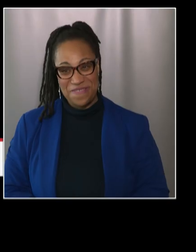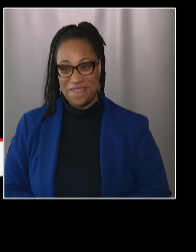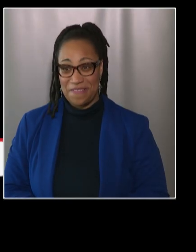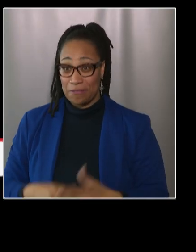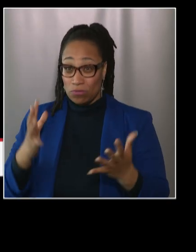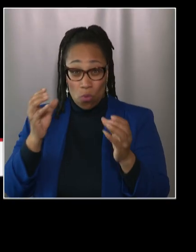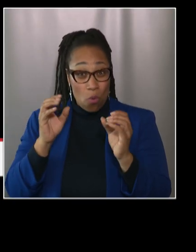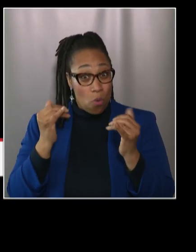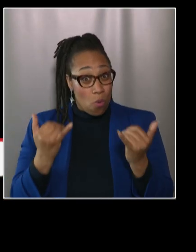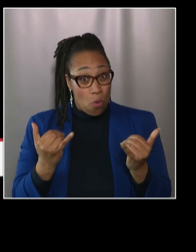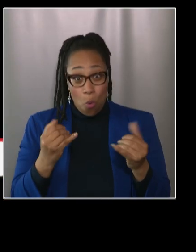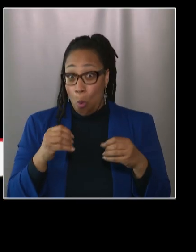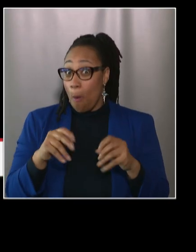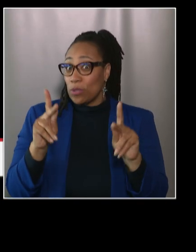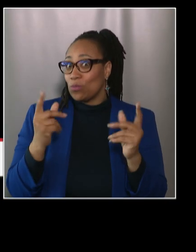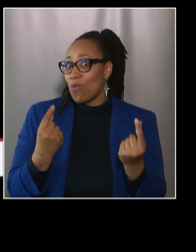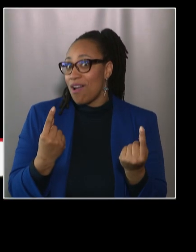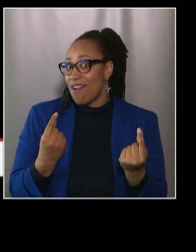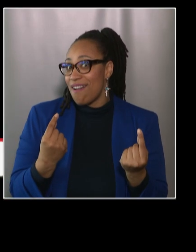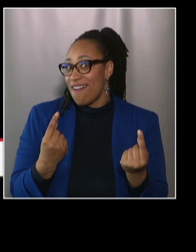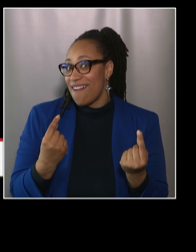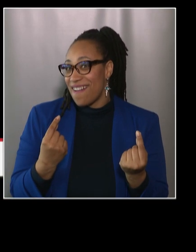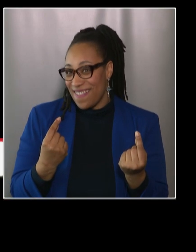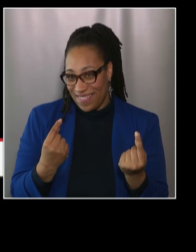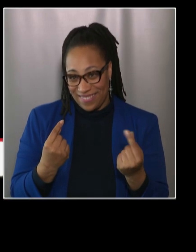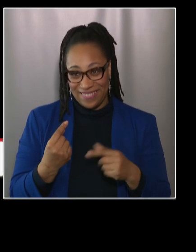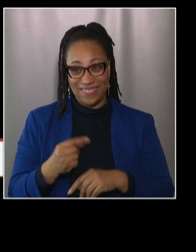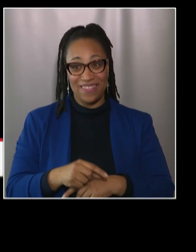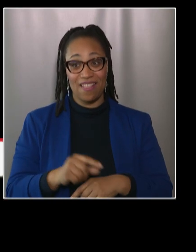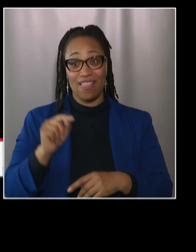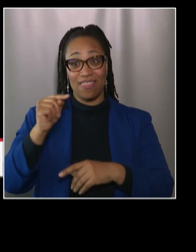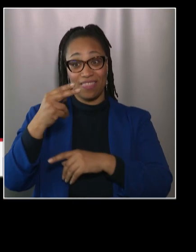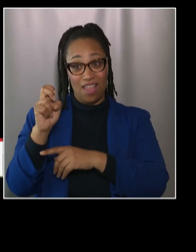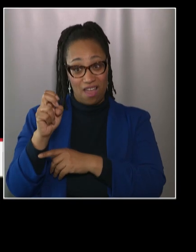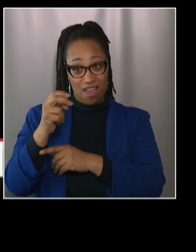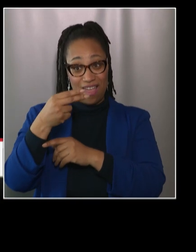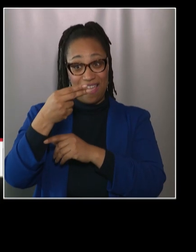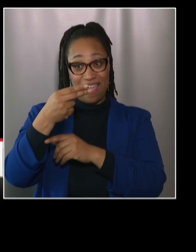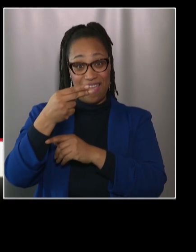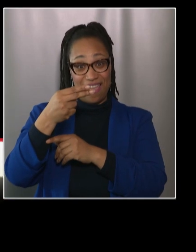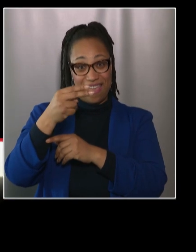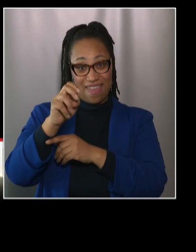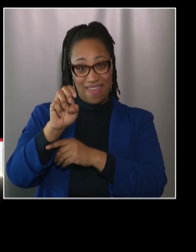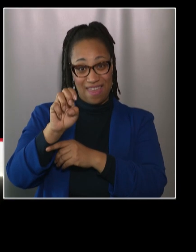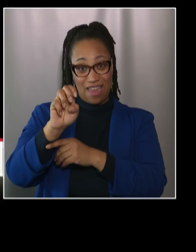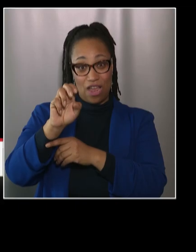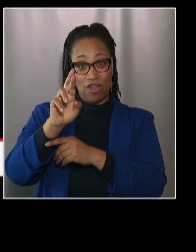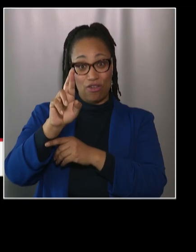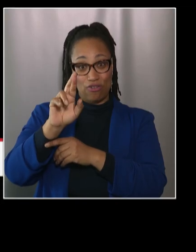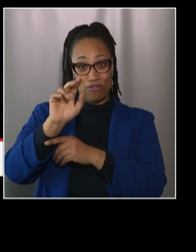the Heritage, the New York Avenue shelter. The Heritage will be located in Ward 5, and